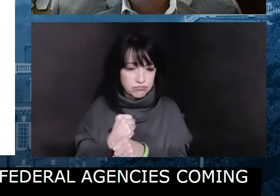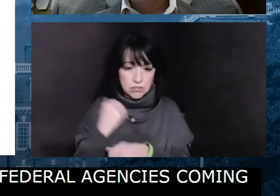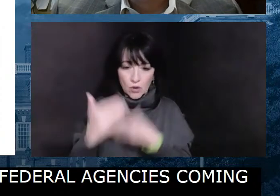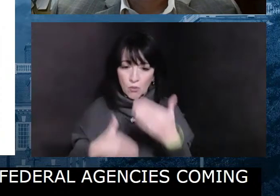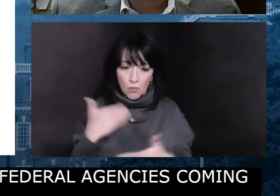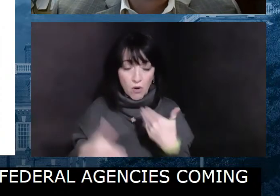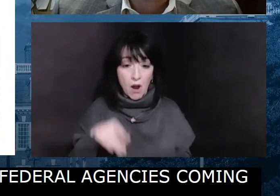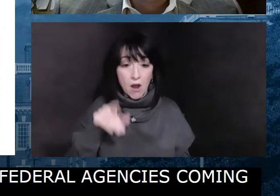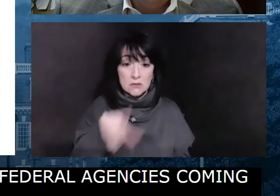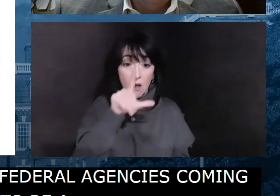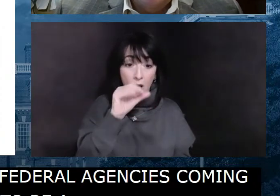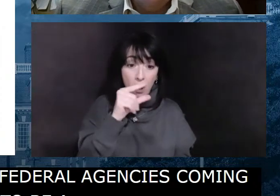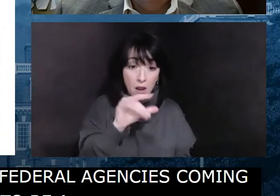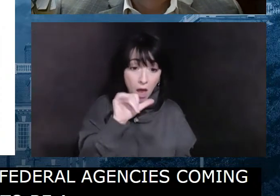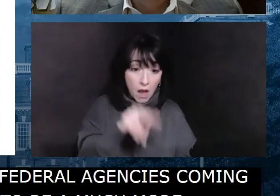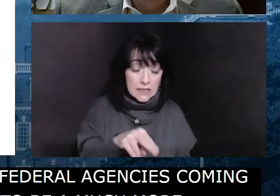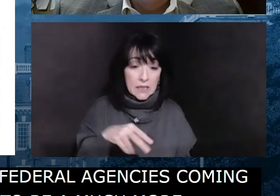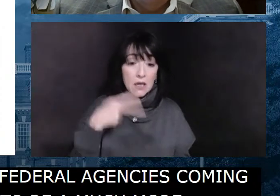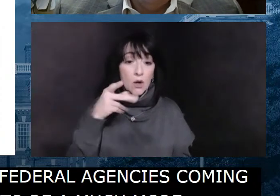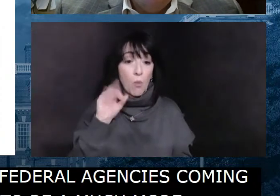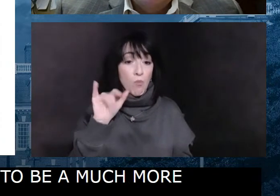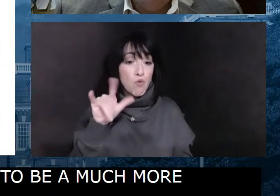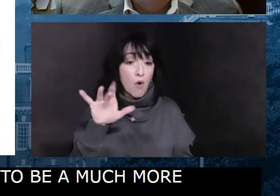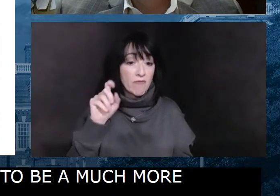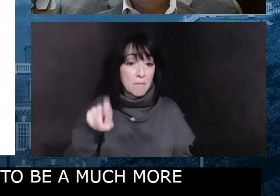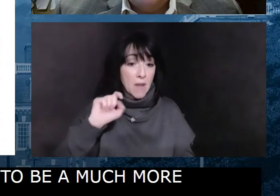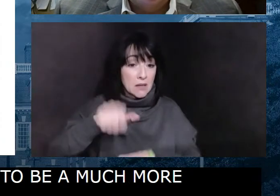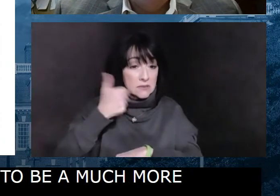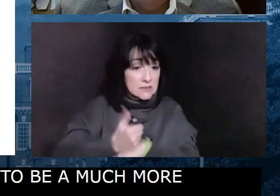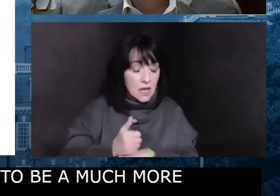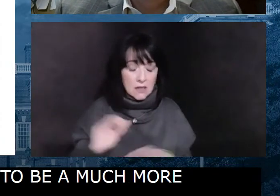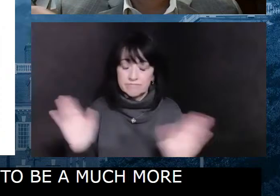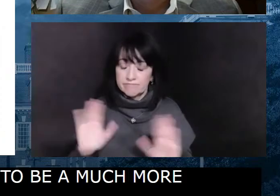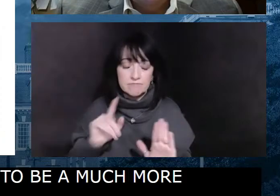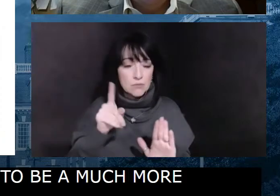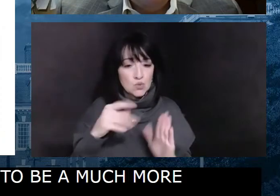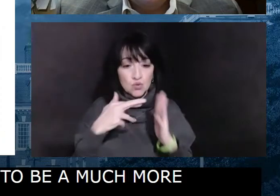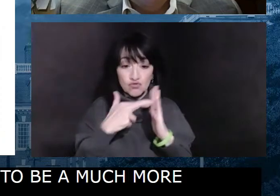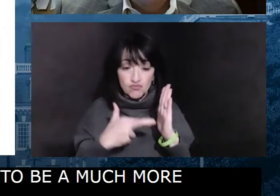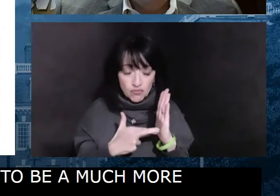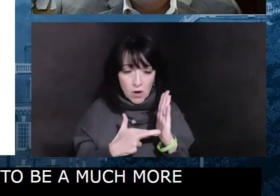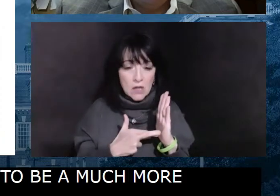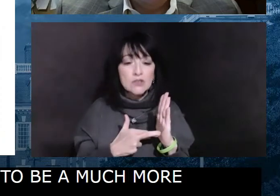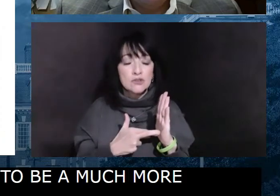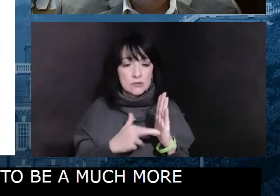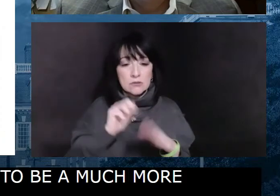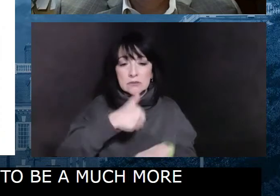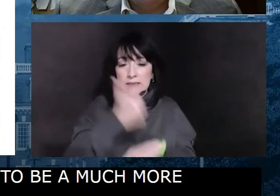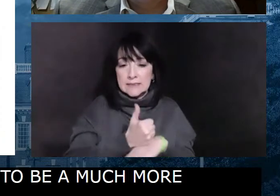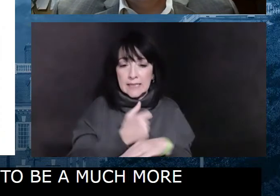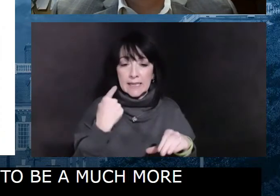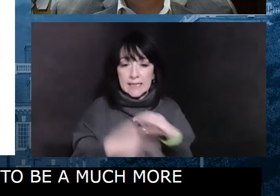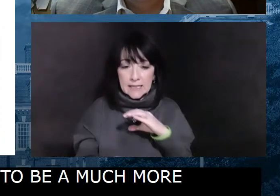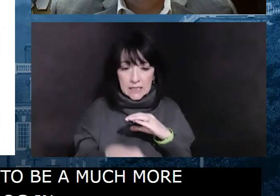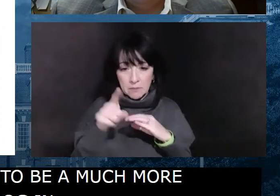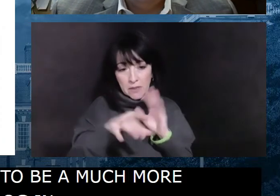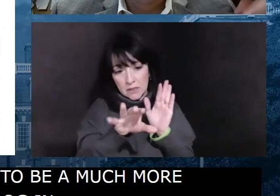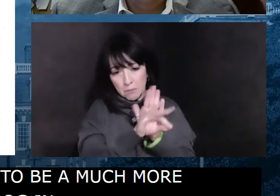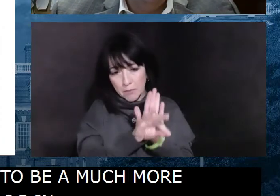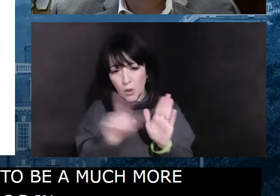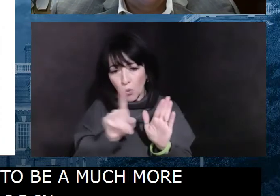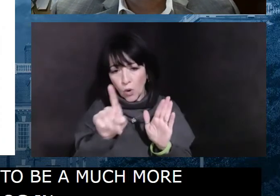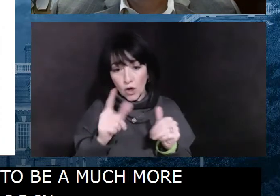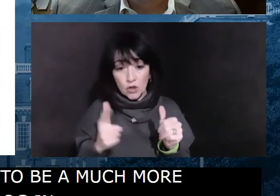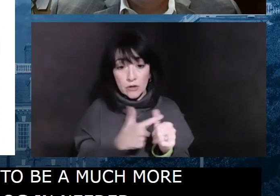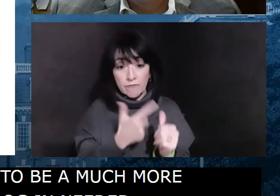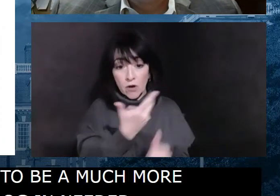no profile needed. You sign up, put in some of your information, email address. You pick on what event you got your first vaccination event. Was it